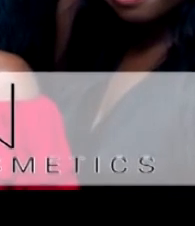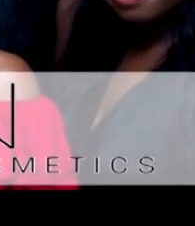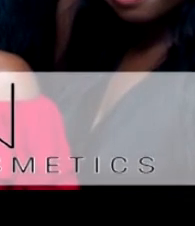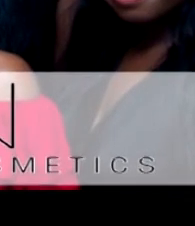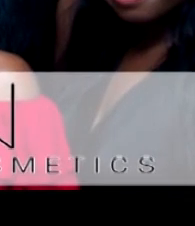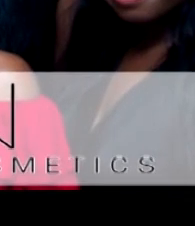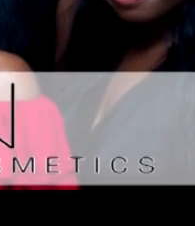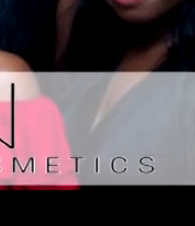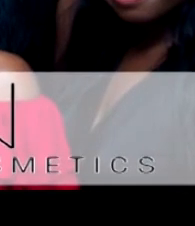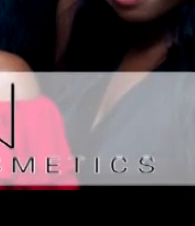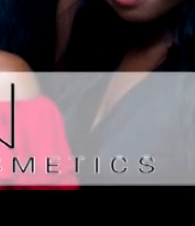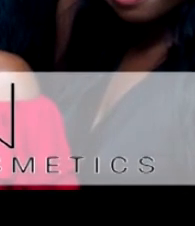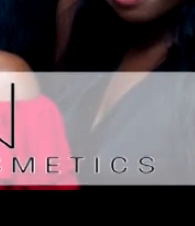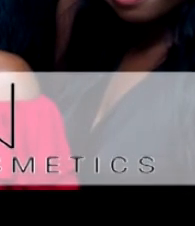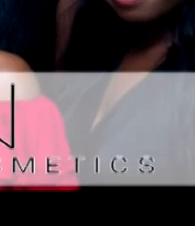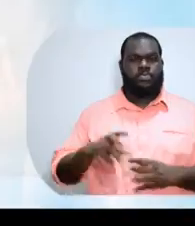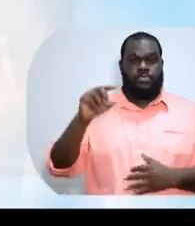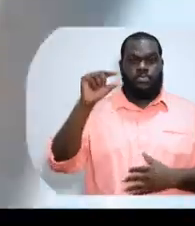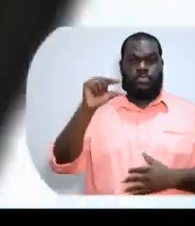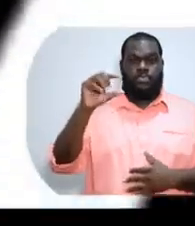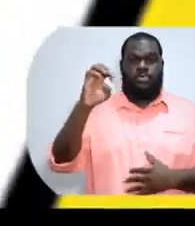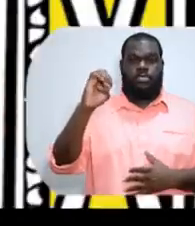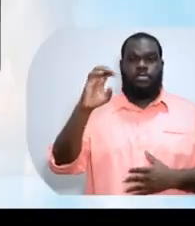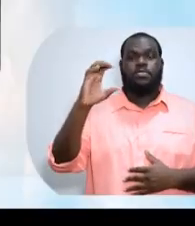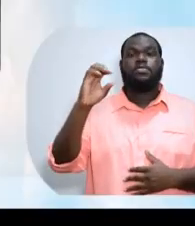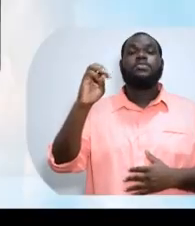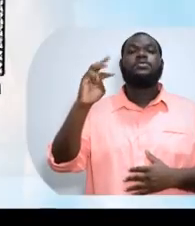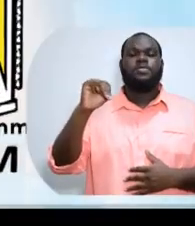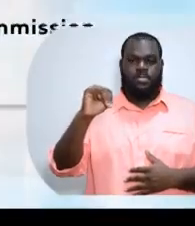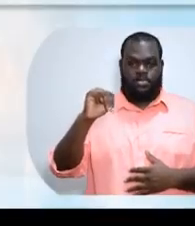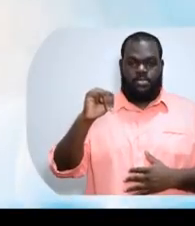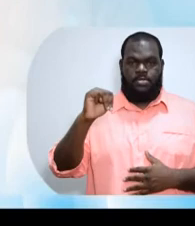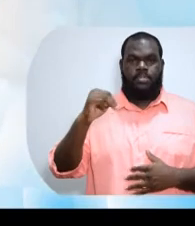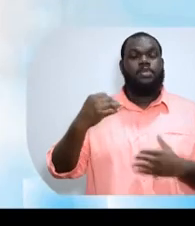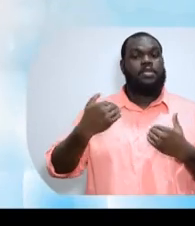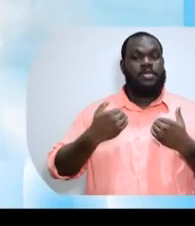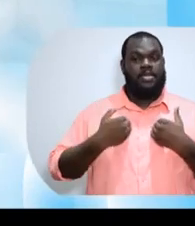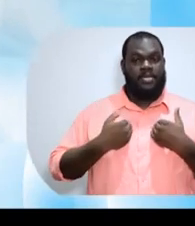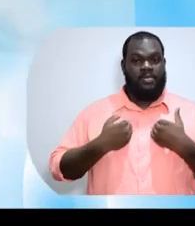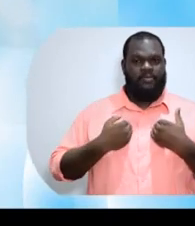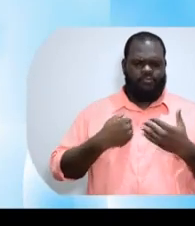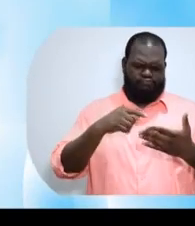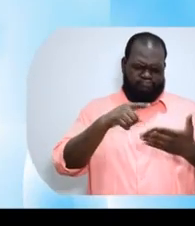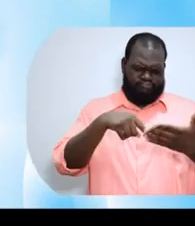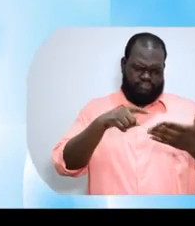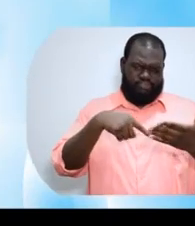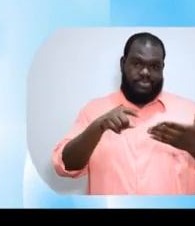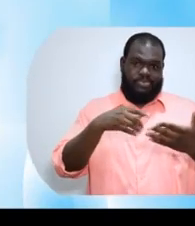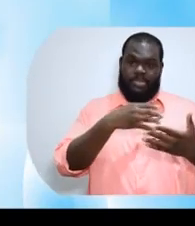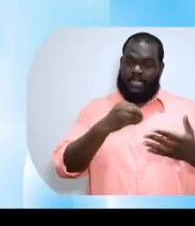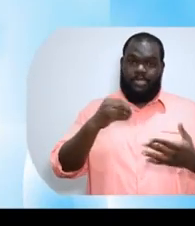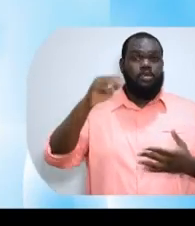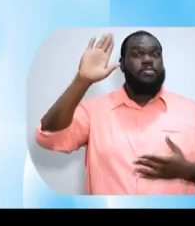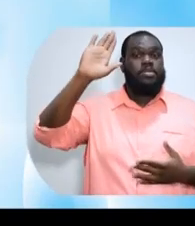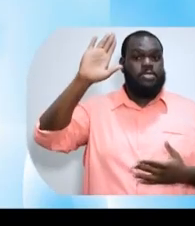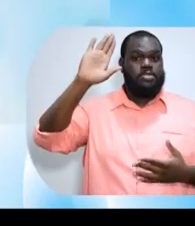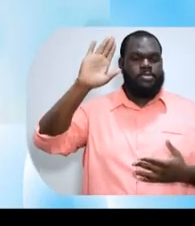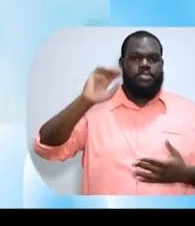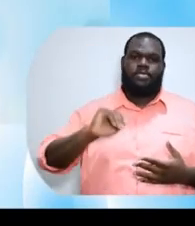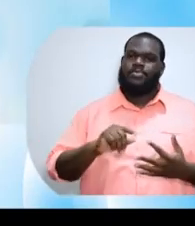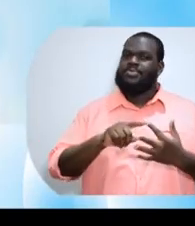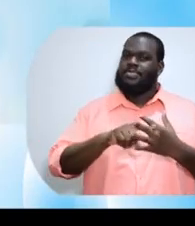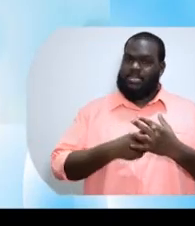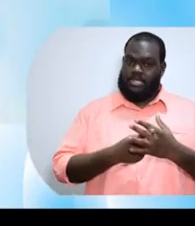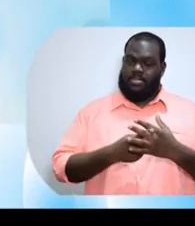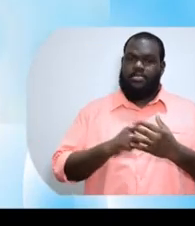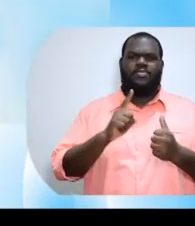The Guyana Elections Commission, would be conducting a claims and objections